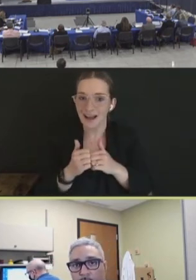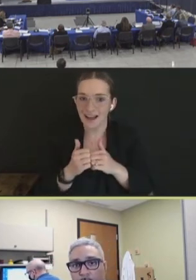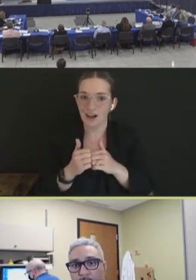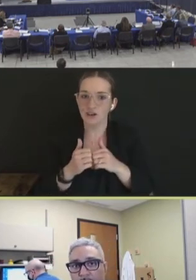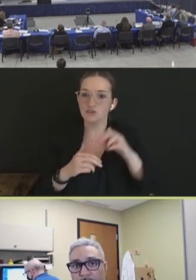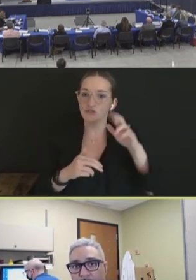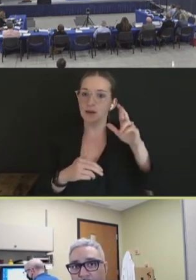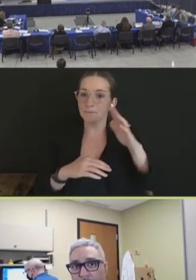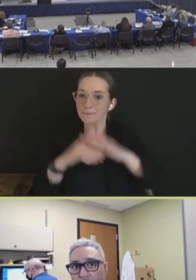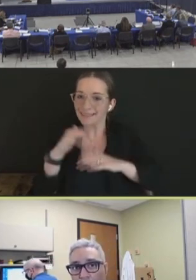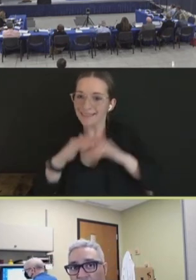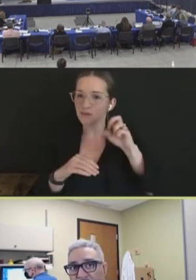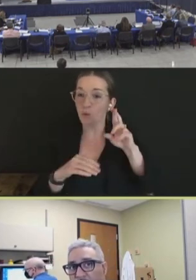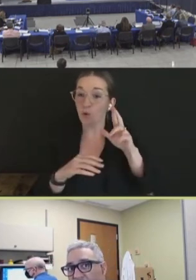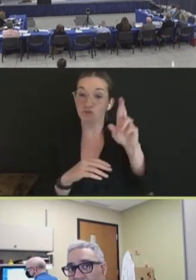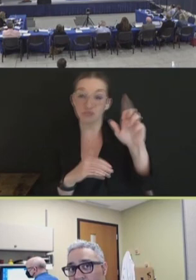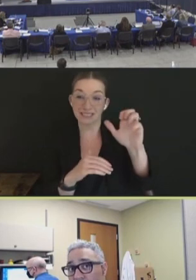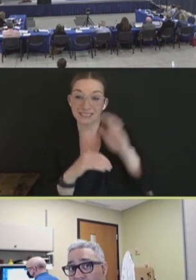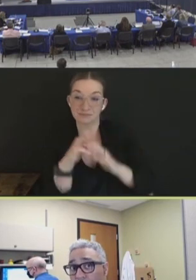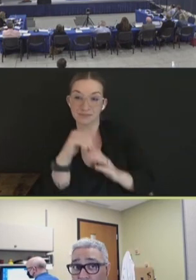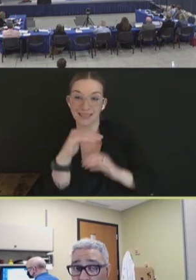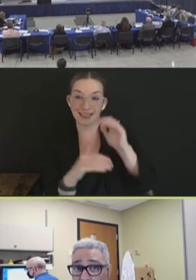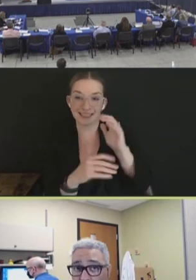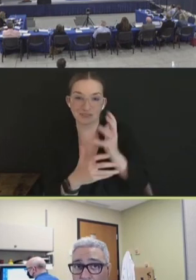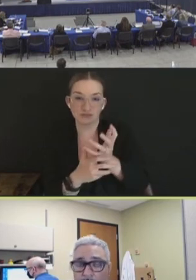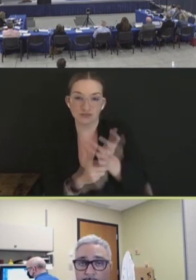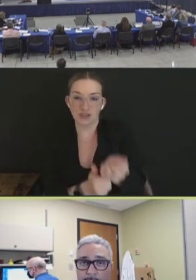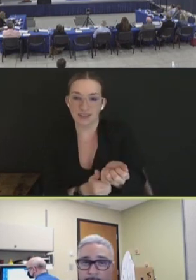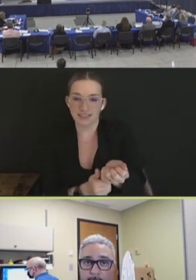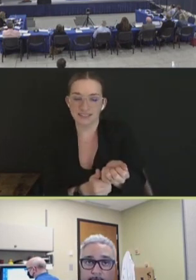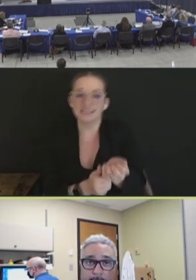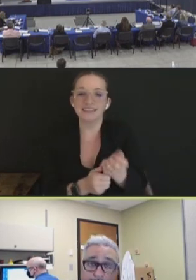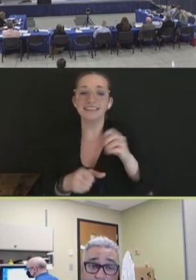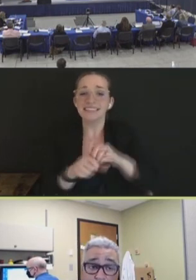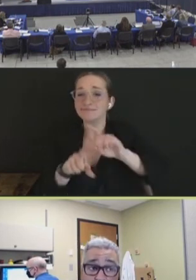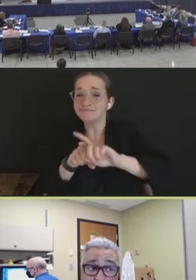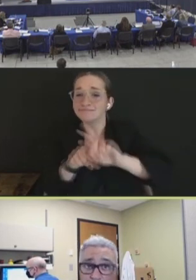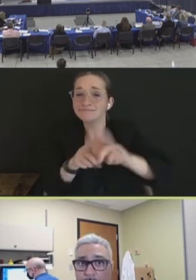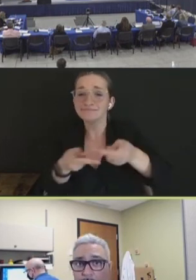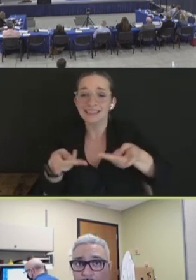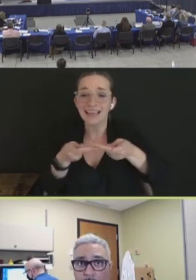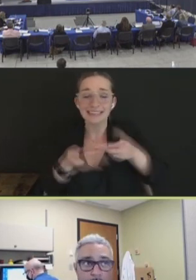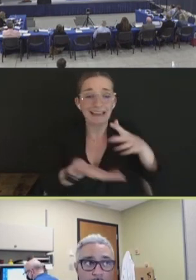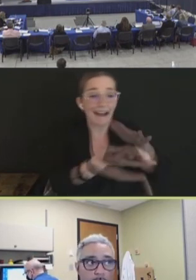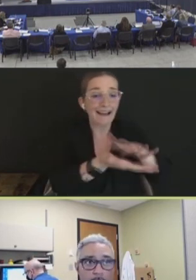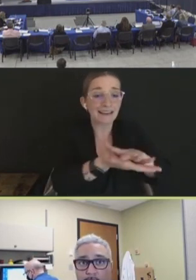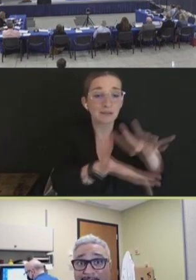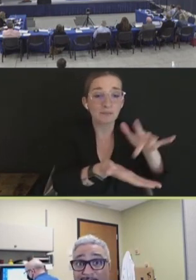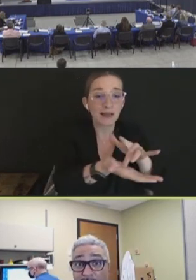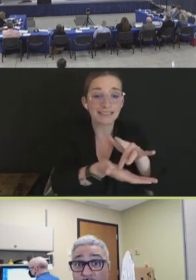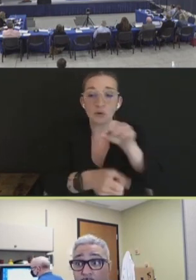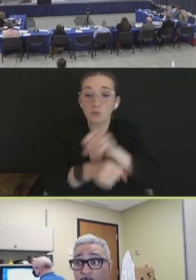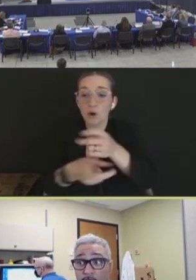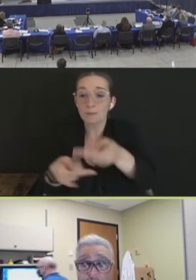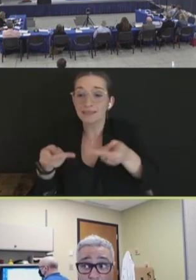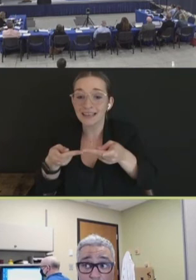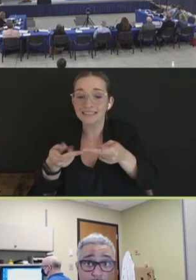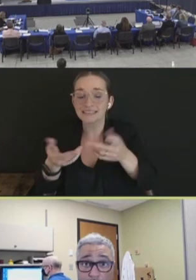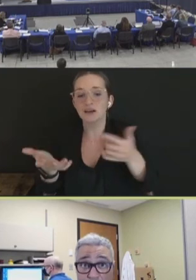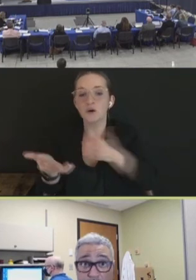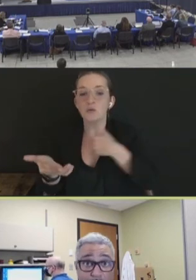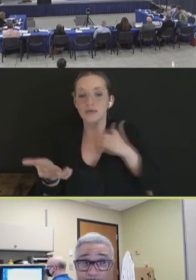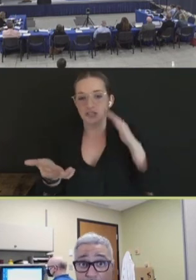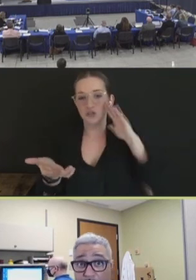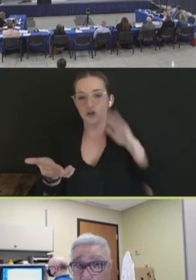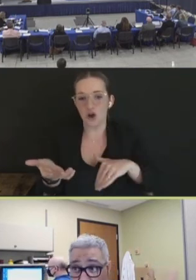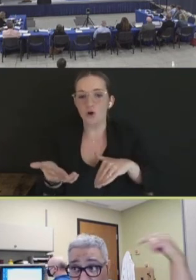means, representing people at all levels of institutions, whether it's in the workplace, whether it's in academic medicine. We know Black physicians are rare,